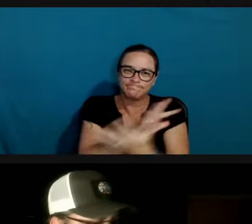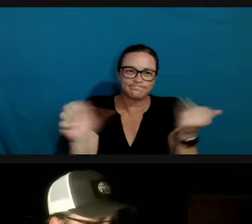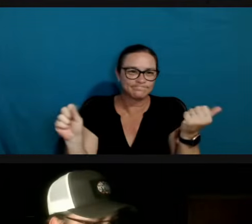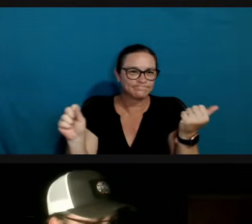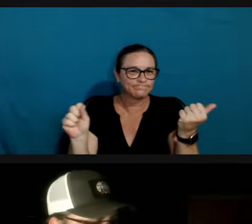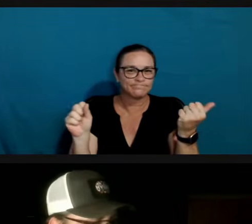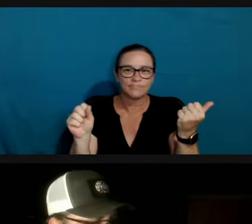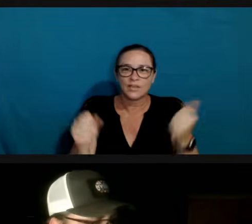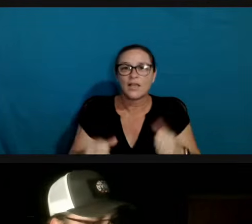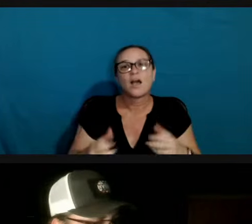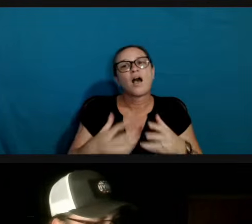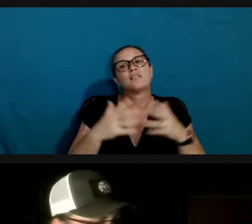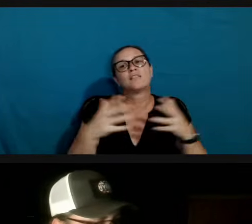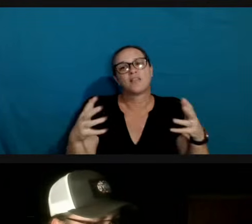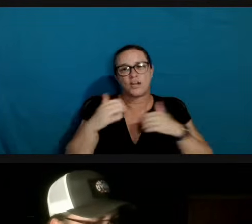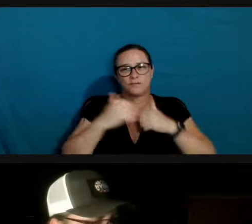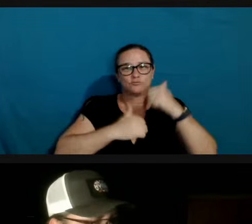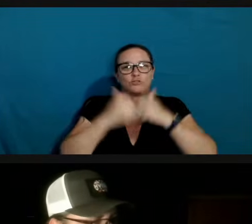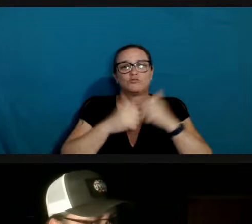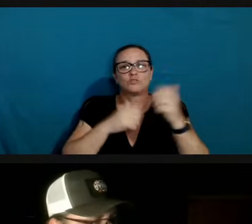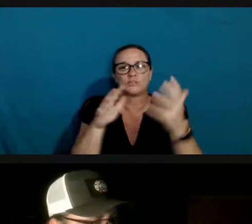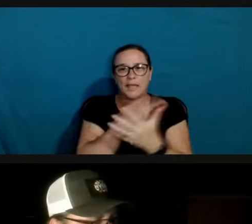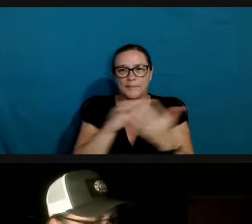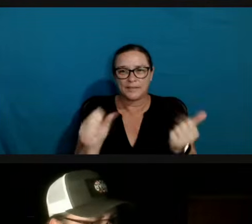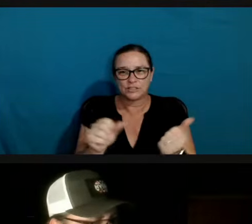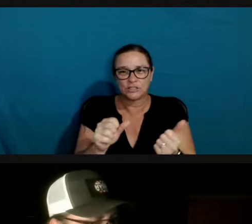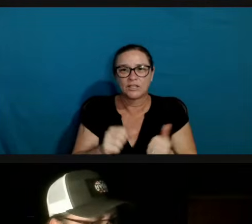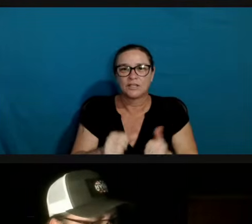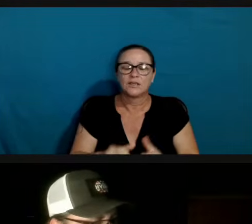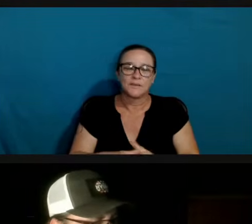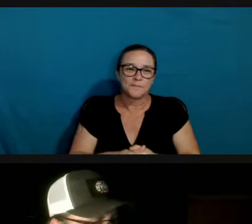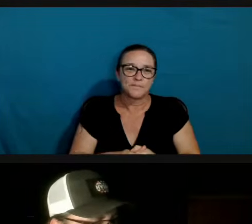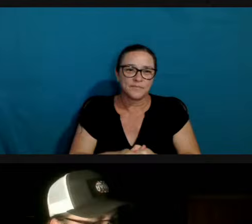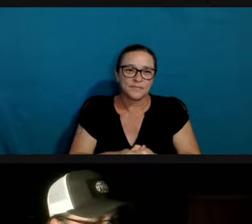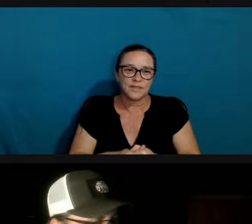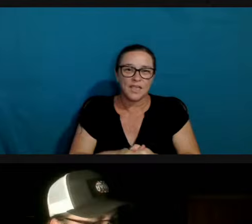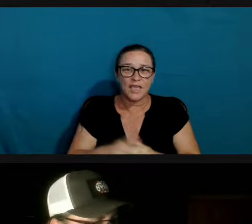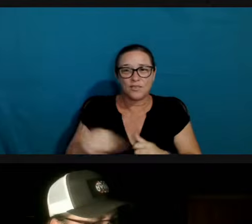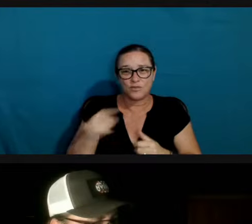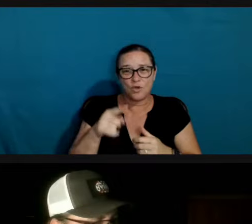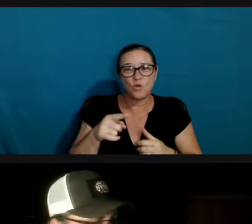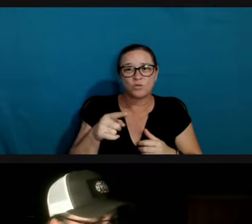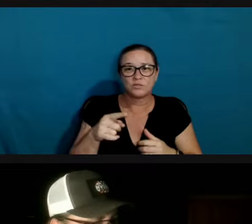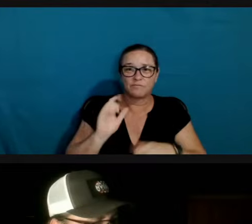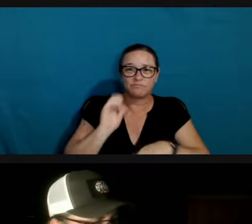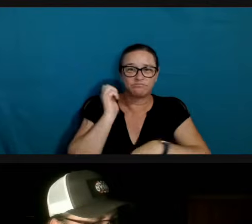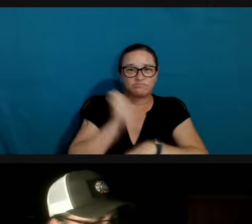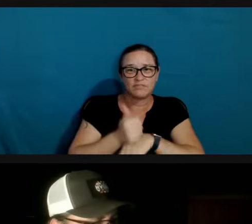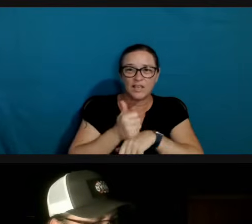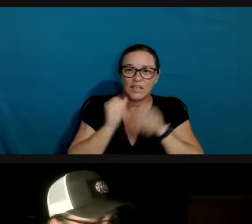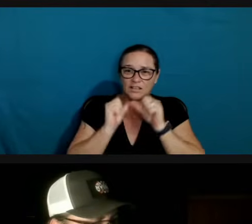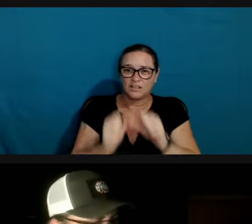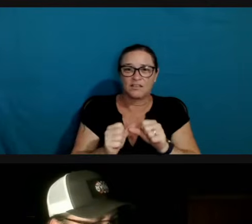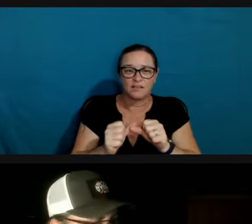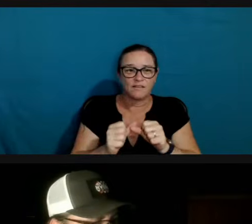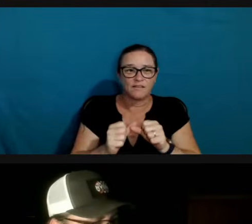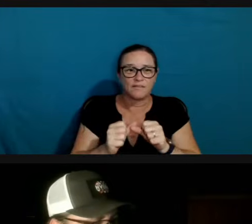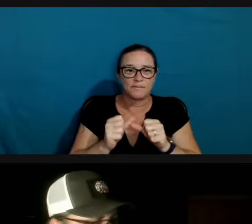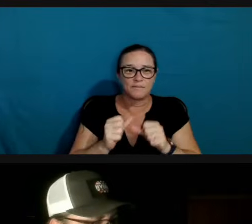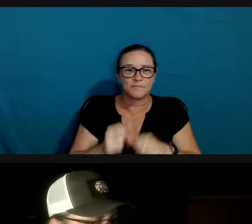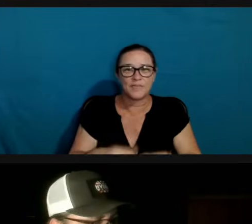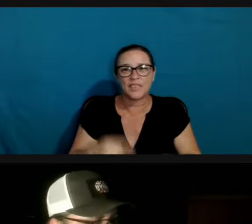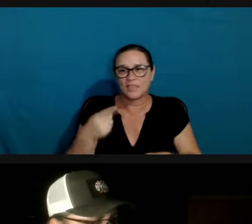of structural damage, and that thing has made it through all these different storms and hurricanes we've had over the years. This was a